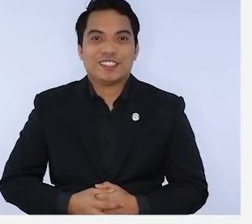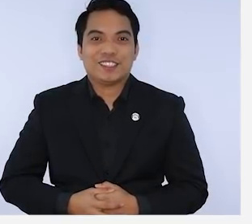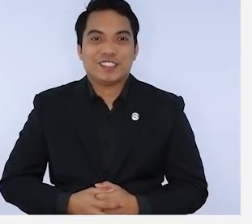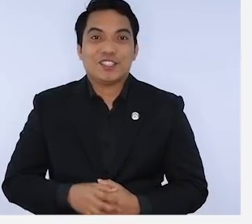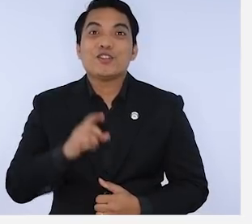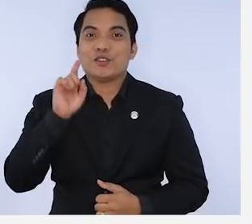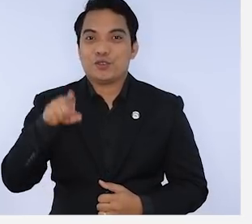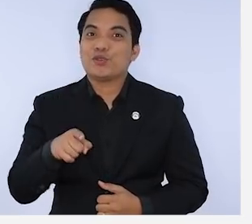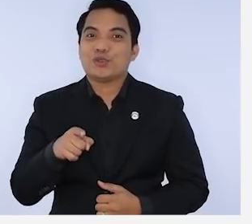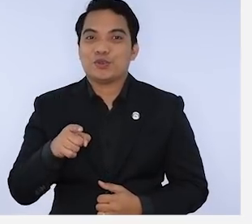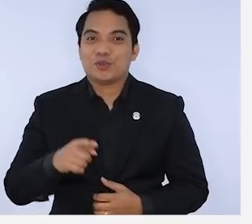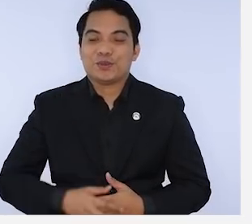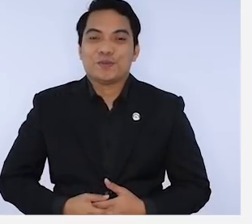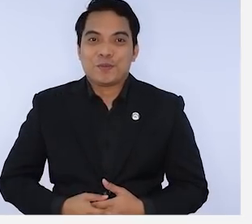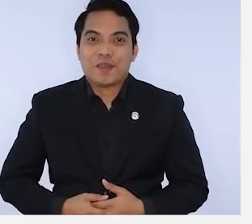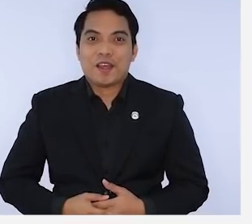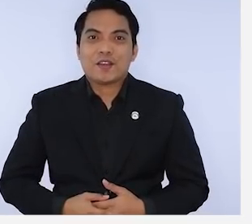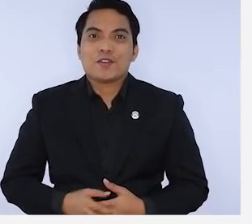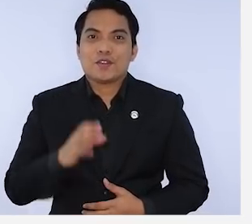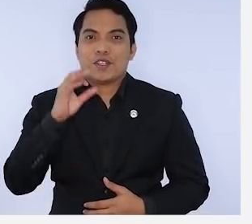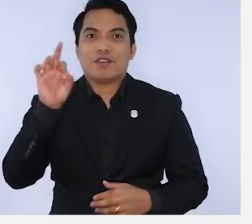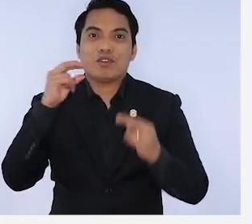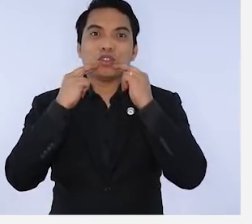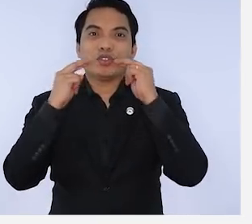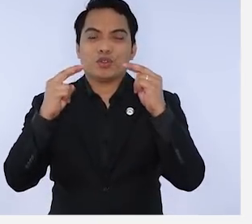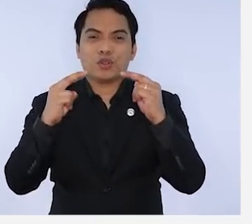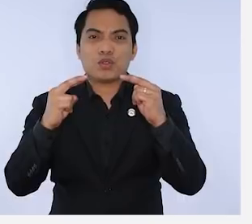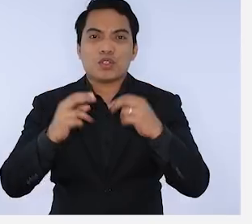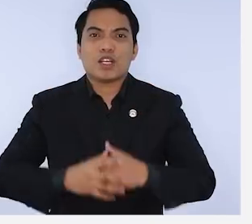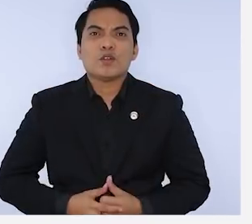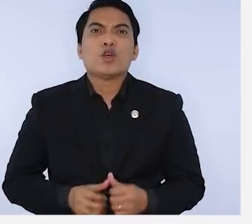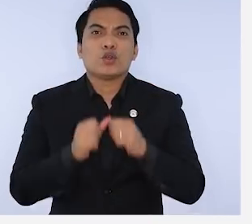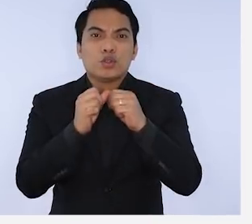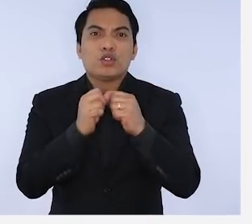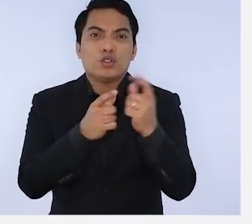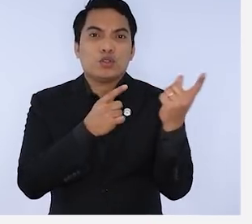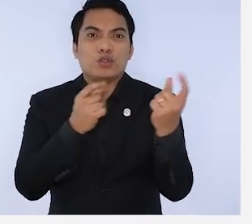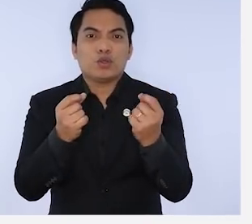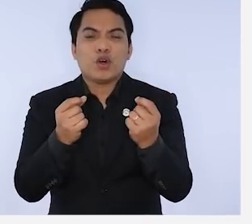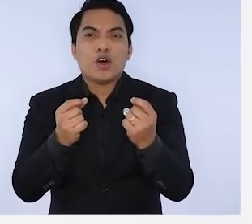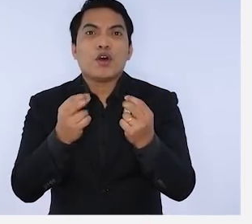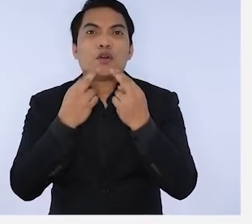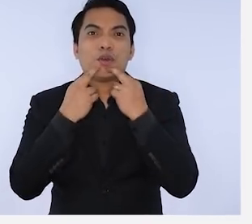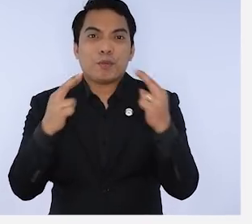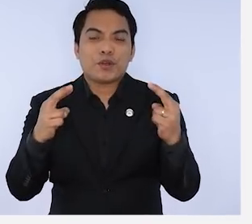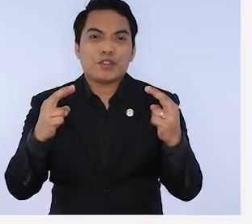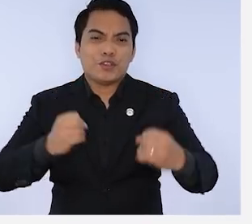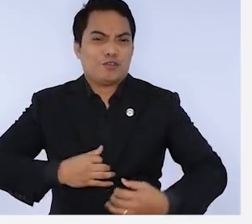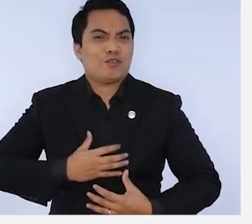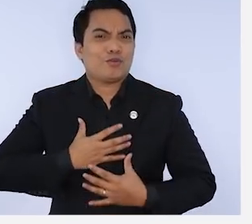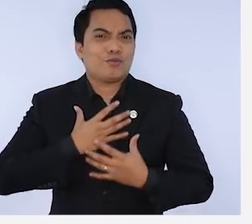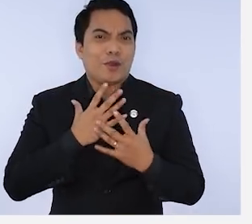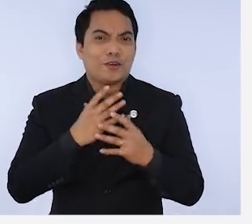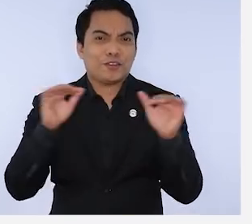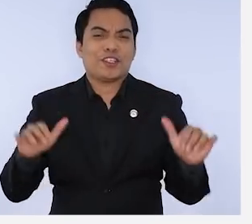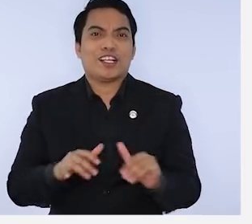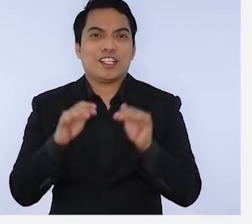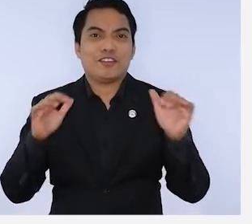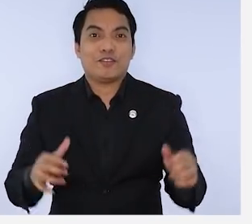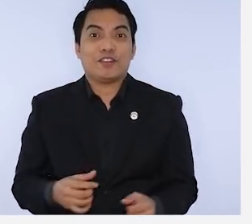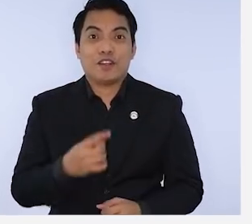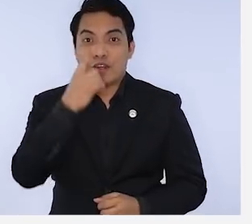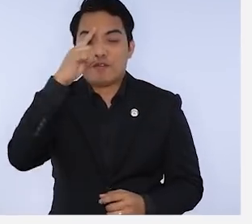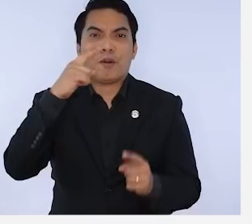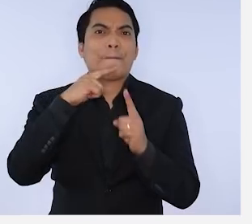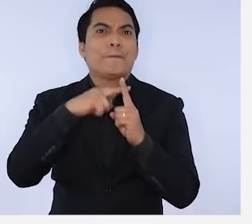Yes, they do. In fact, CFO News does not run out of inspiring reports from different districts where they remain positive in